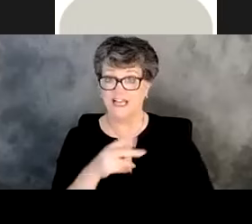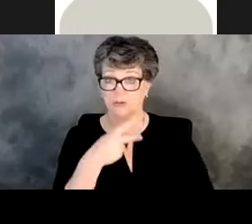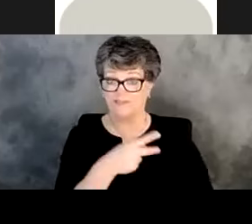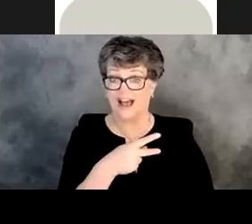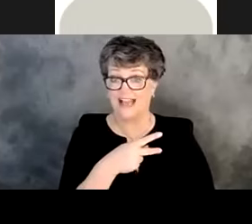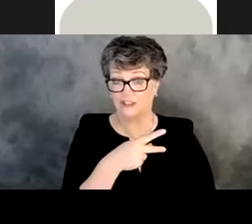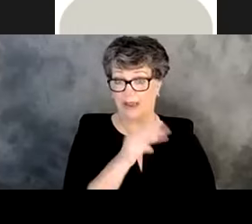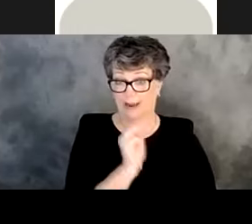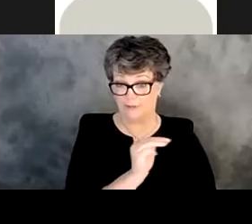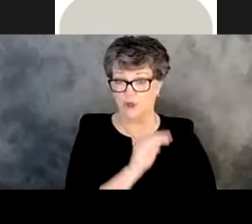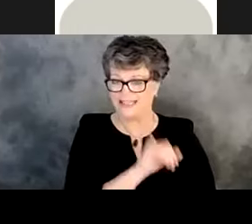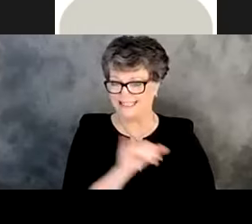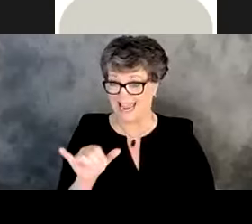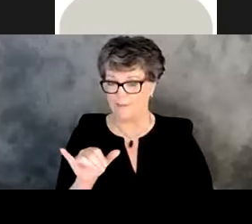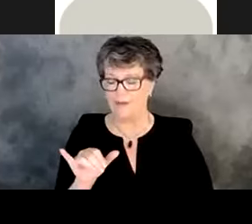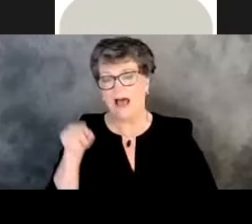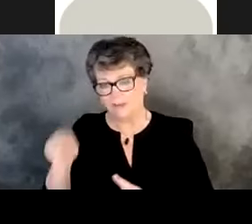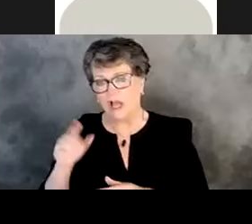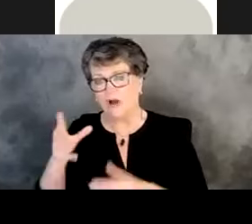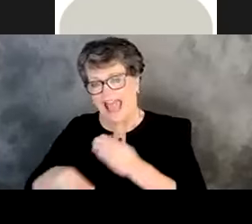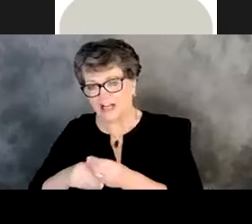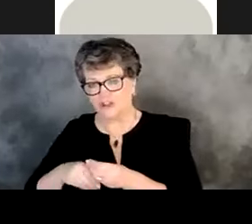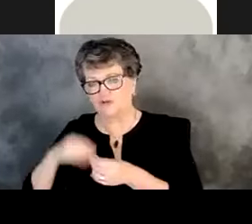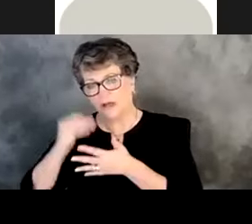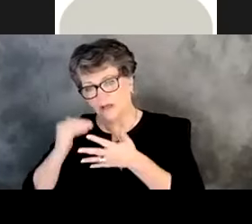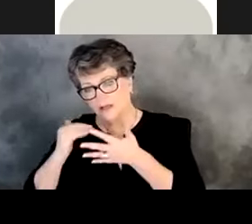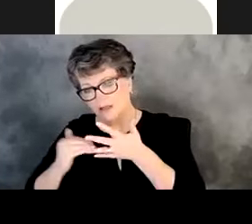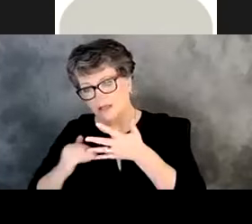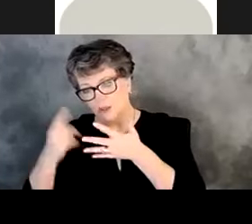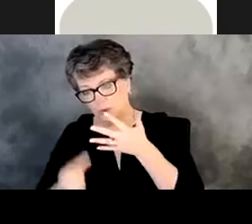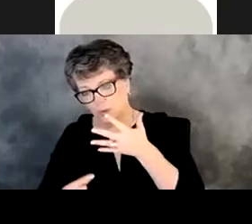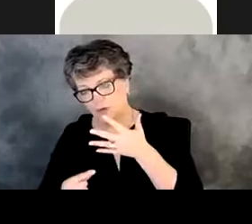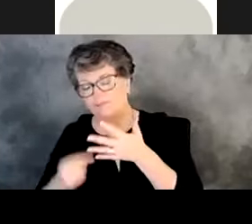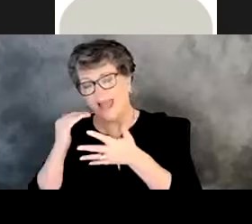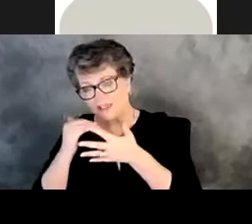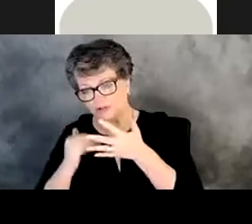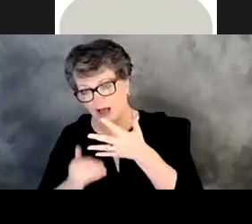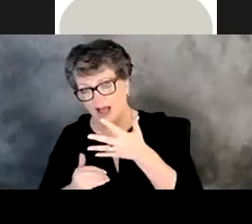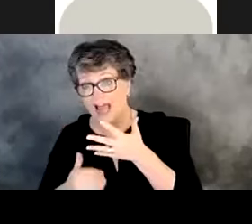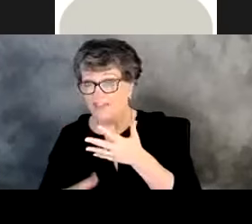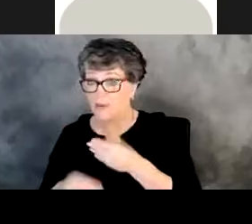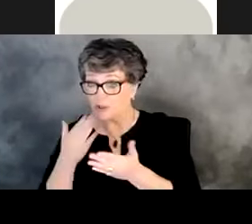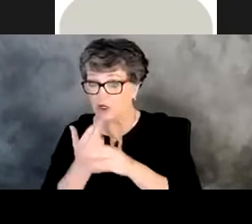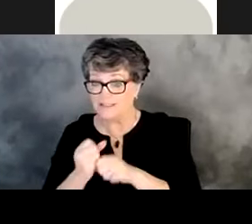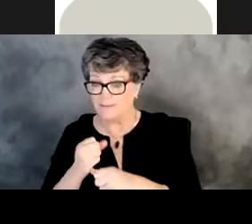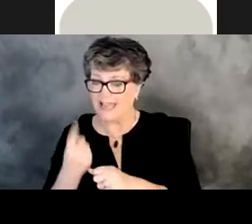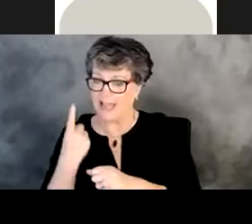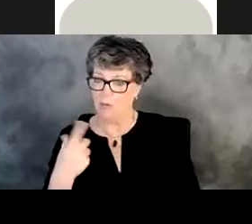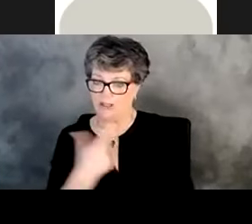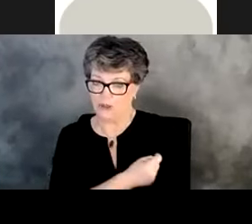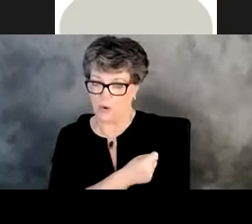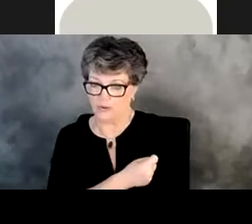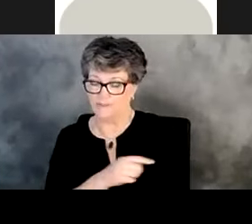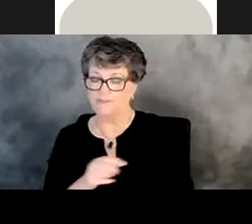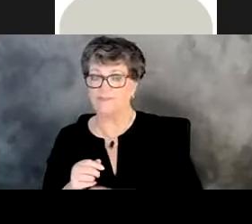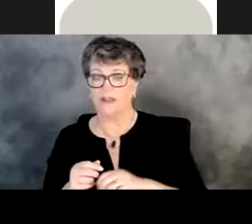do. It just goes through these extra steps. Those extra steps were good to make it only one dose, but with